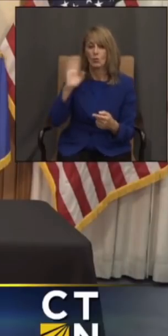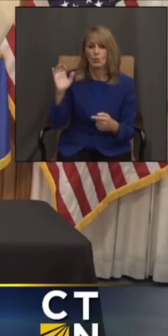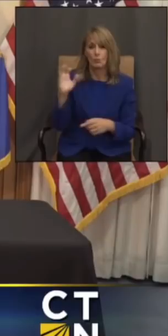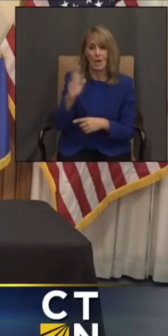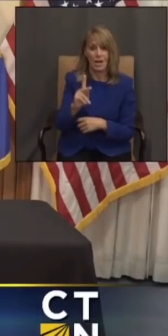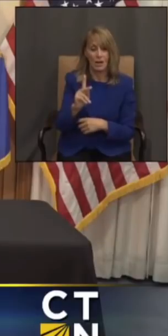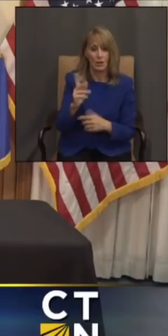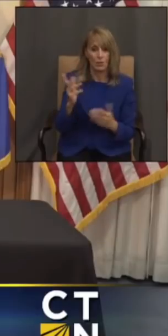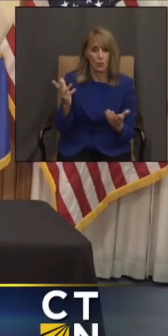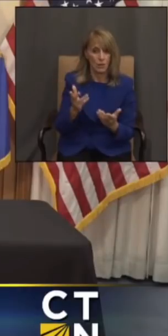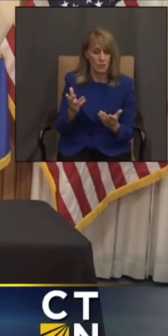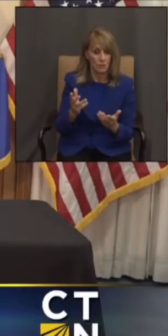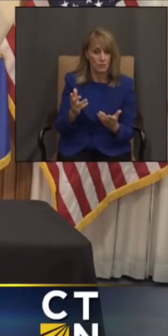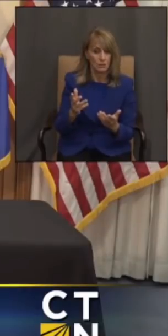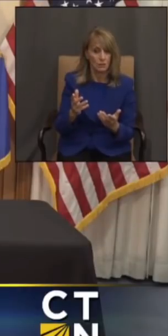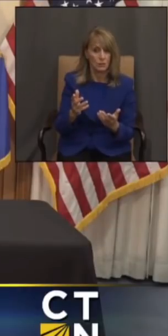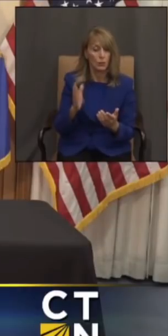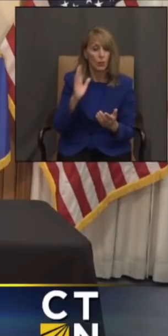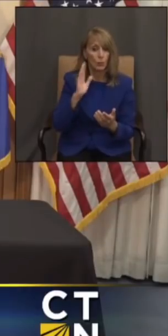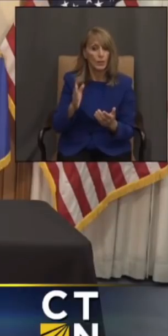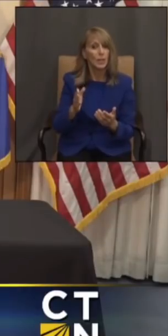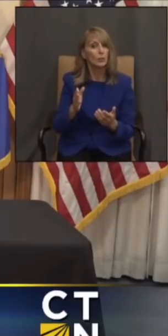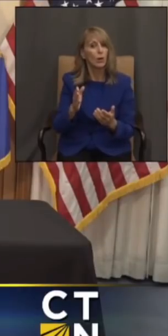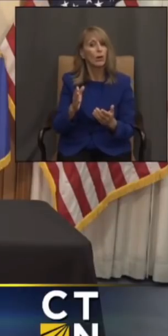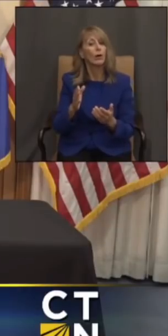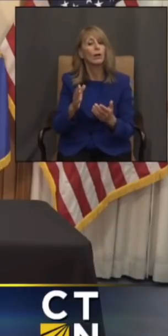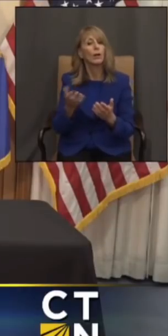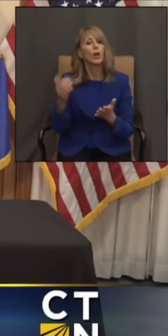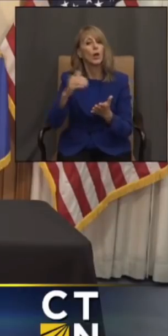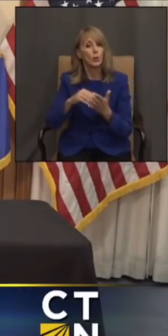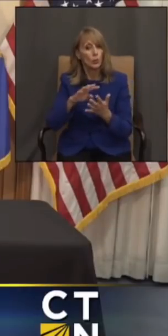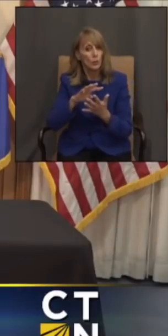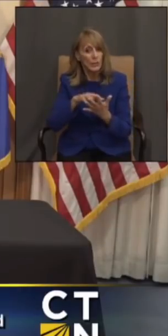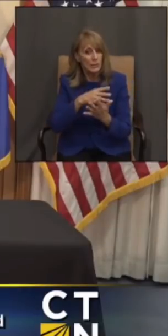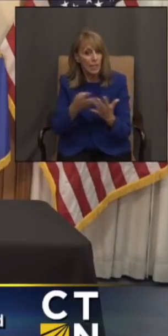people not rescheduling their appointments who had signed up for